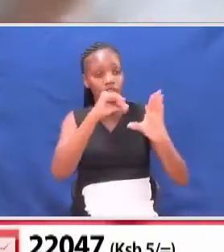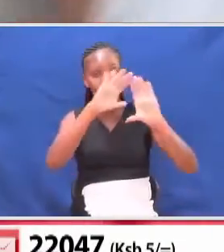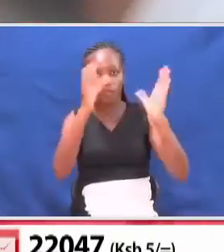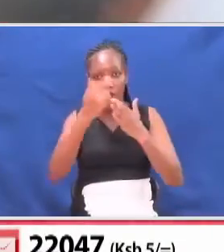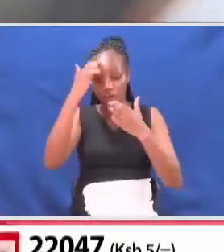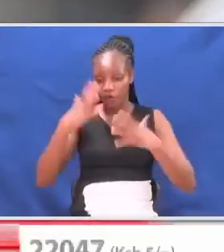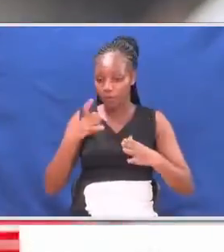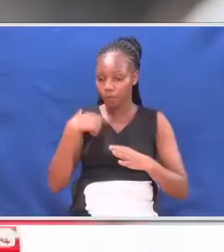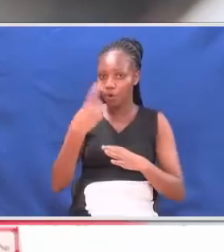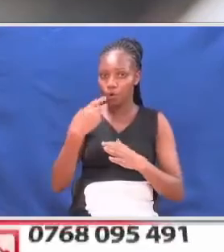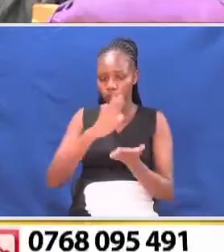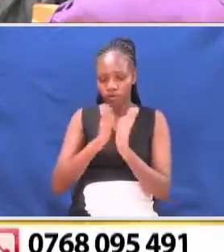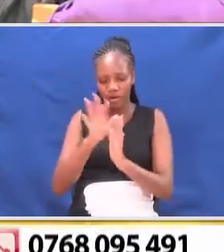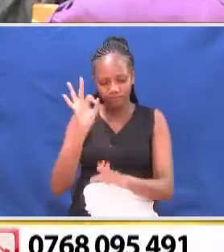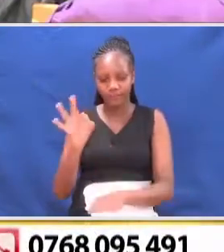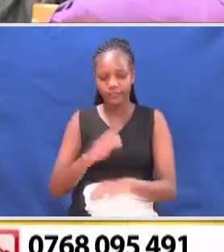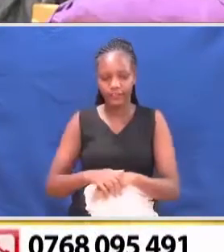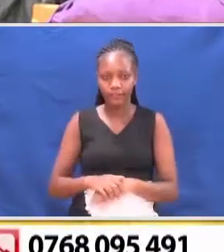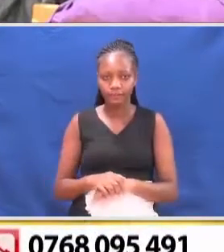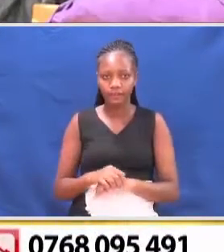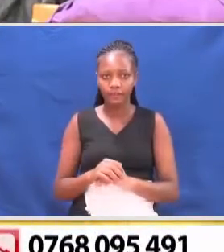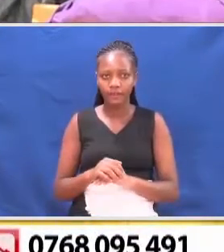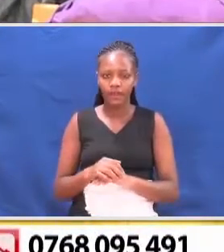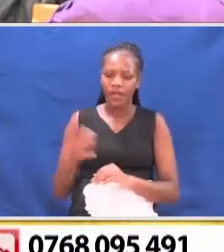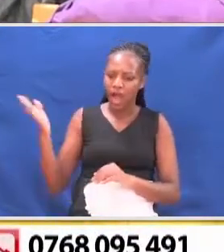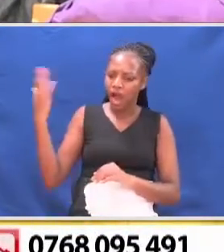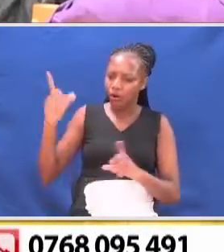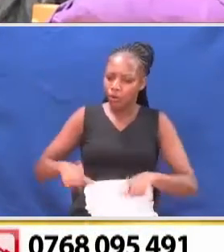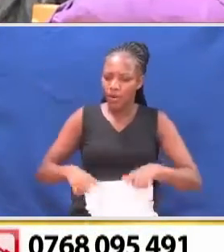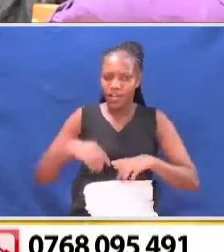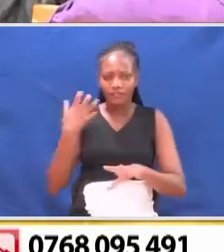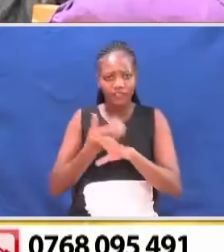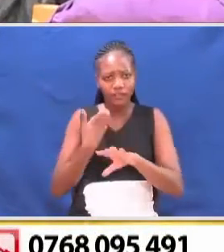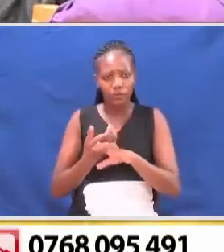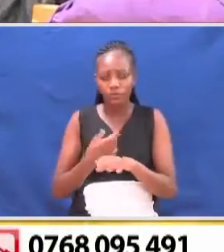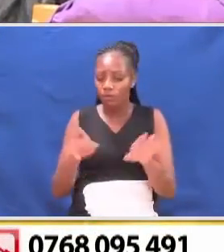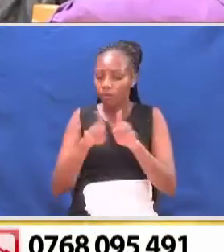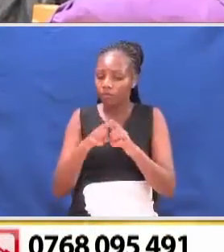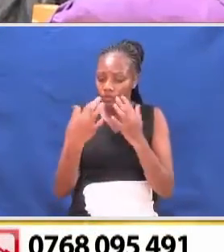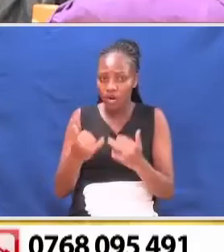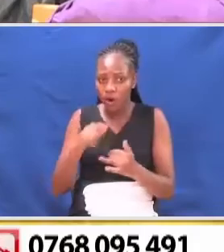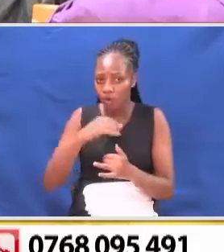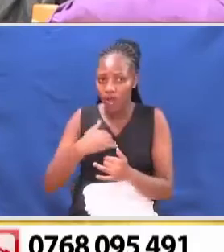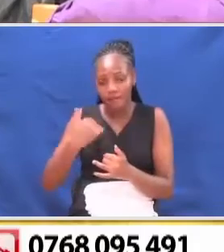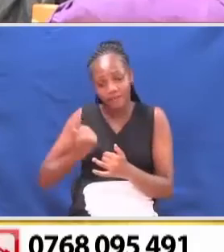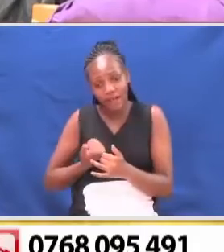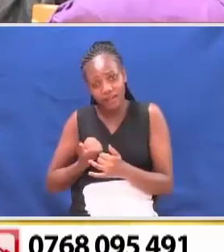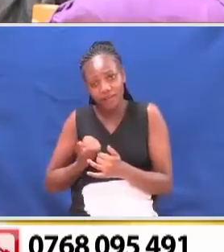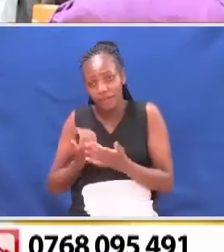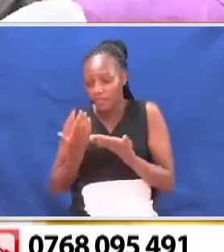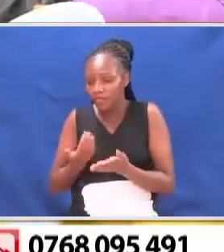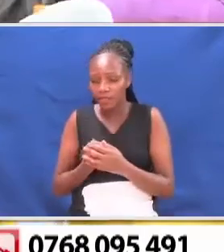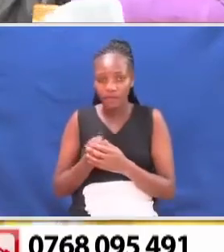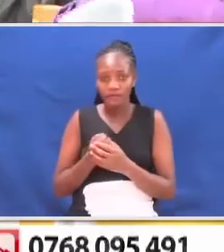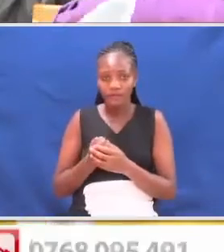who are what she once was. Hiyo wakati ilikuwa ngumu, lakini kama saa hizi pia wasichana, kuna vile tunawaongelesha